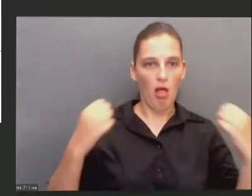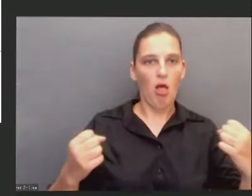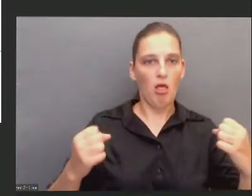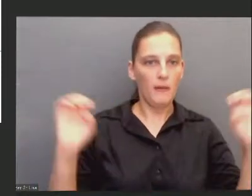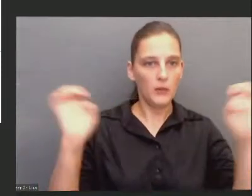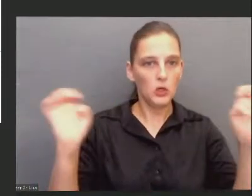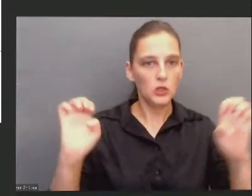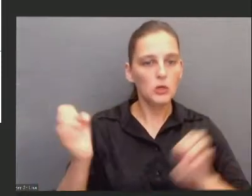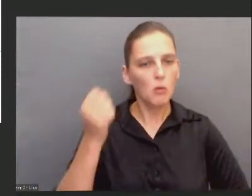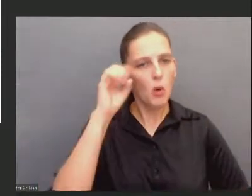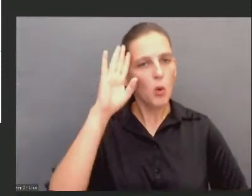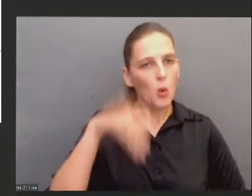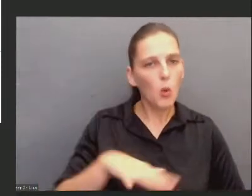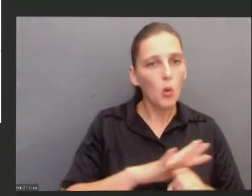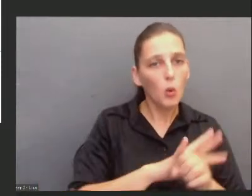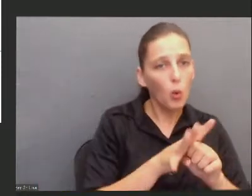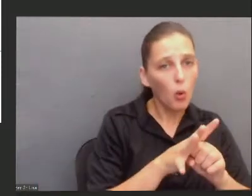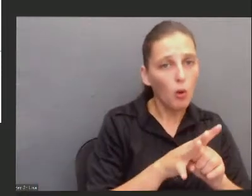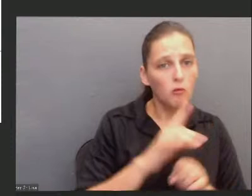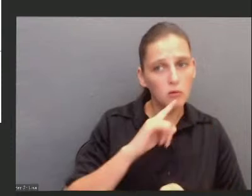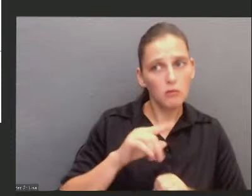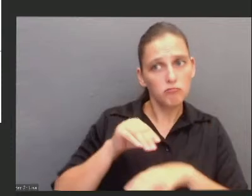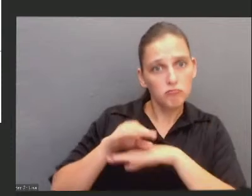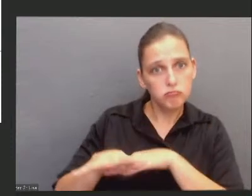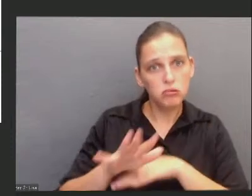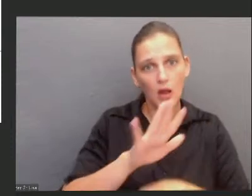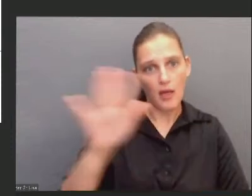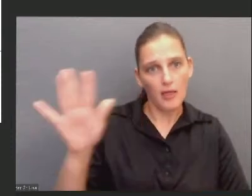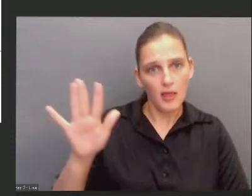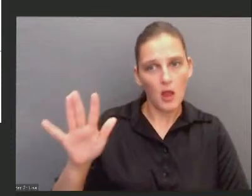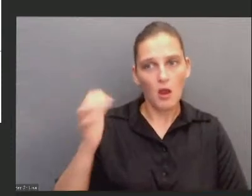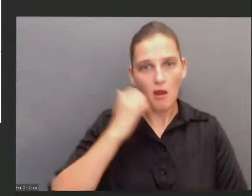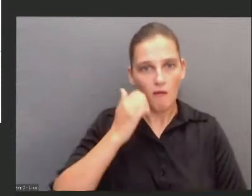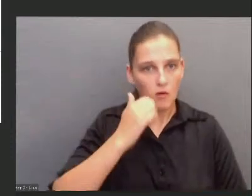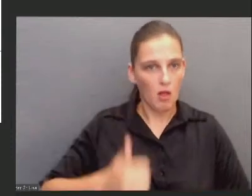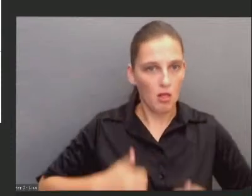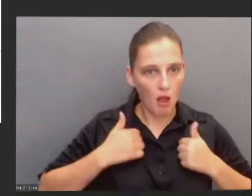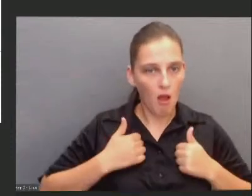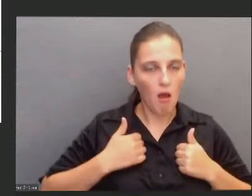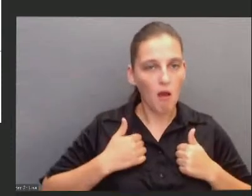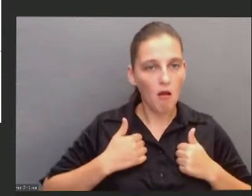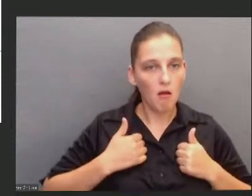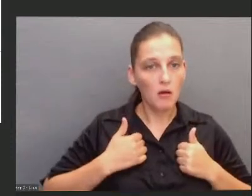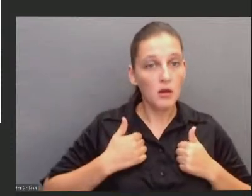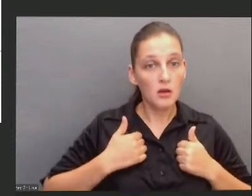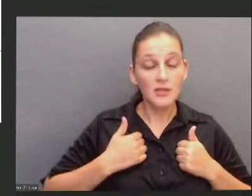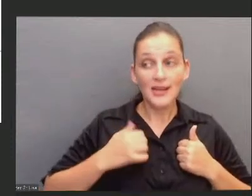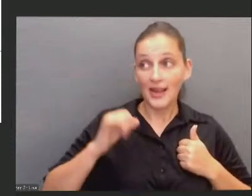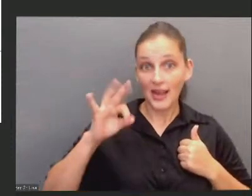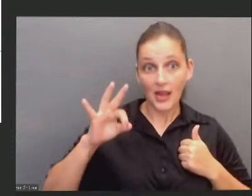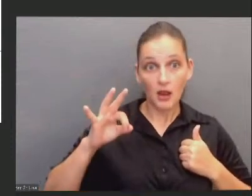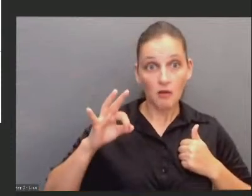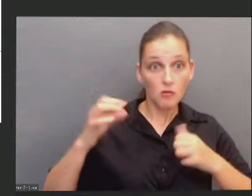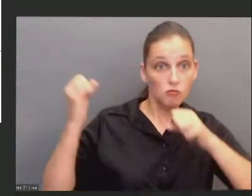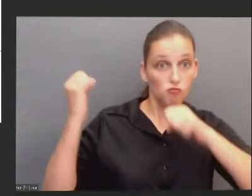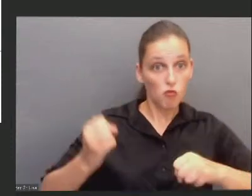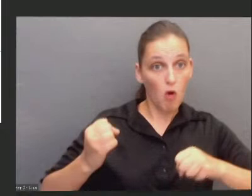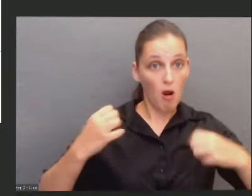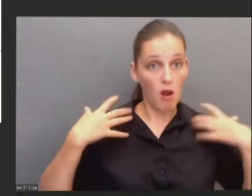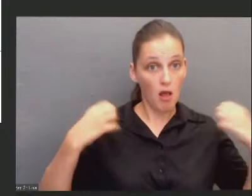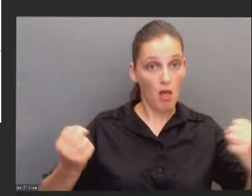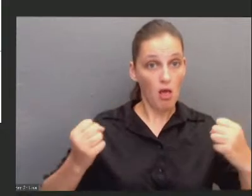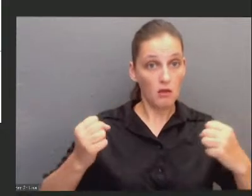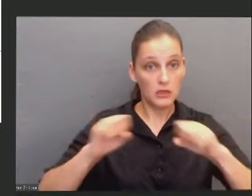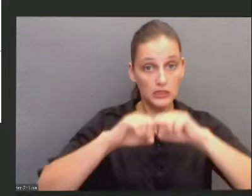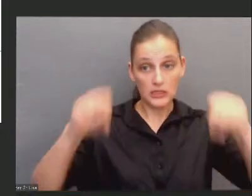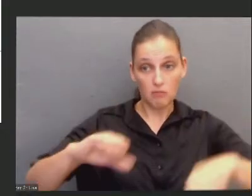nation and our way of life, we must conclude that a strong public health system is the best defense against that